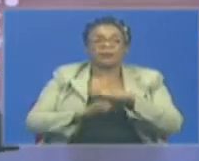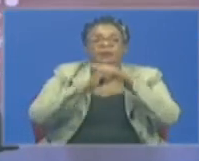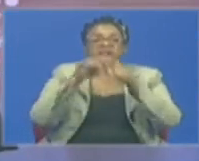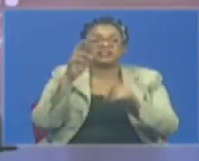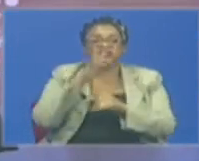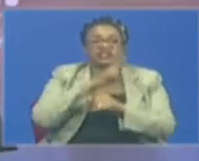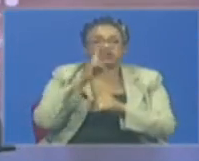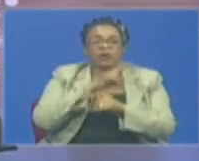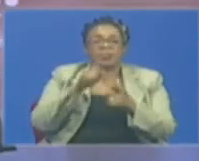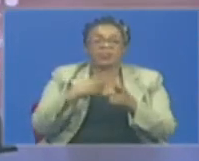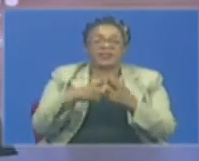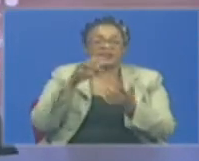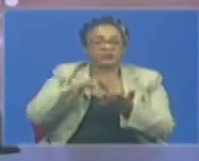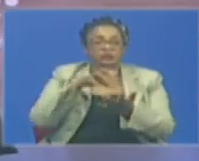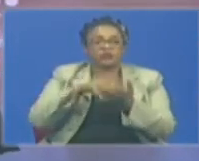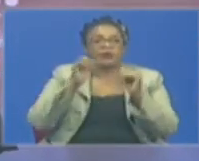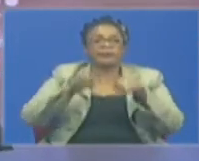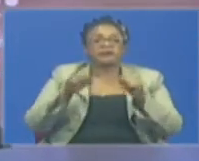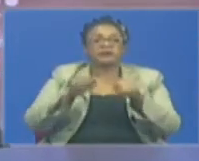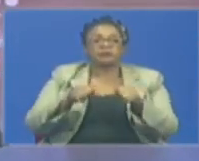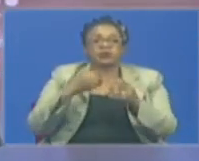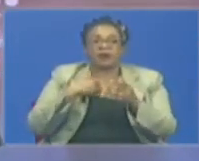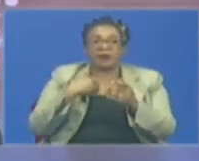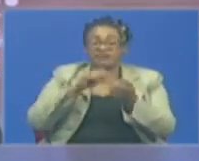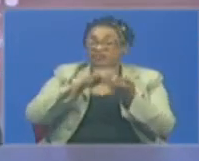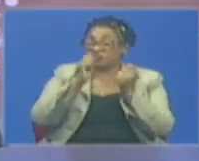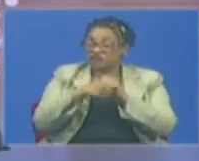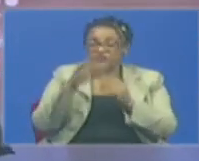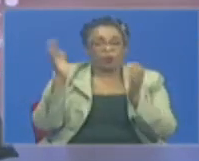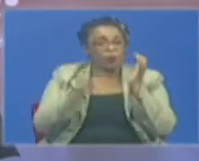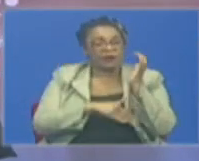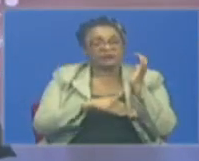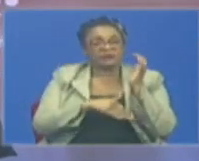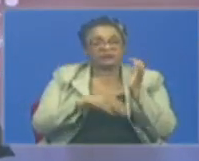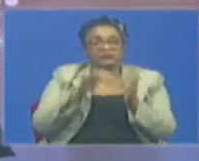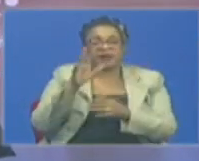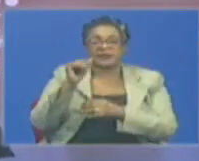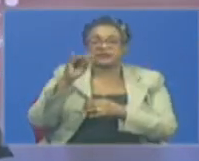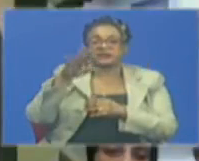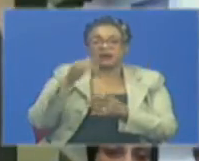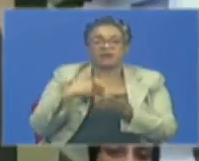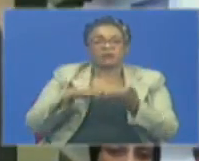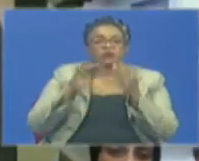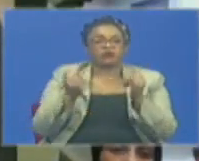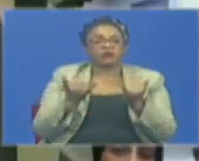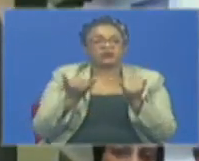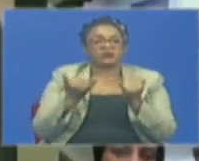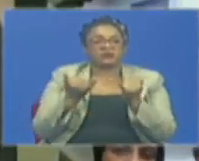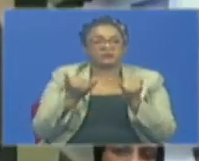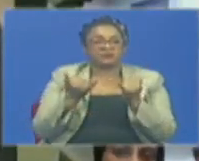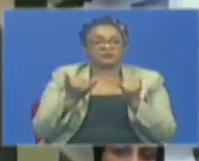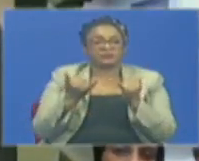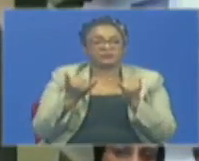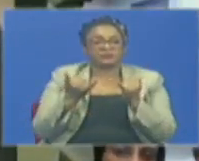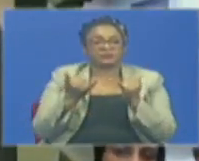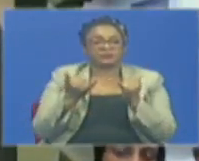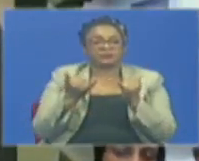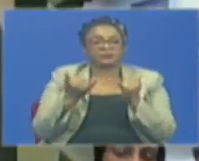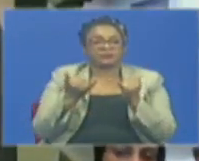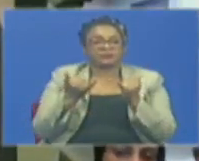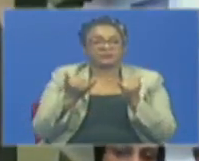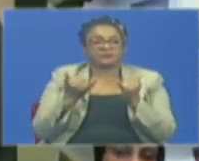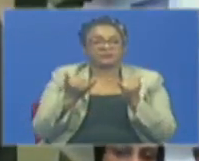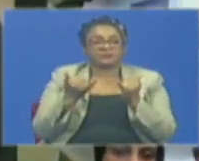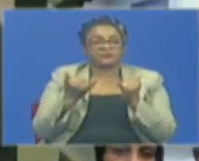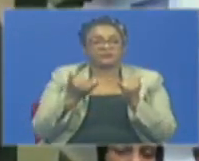the situation could easily take a turn for the worst. Anita Nkonge has more. When the Kenya Medical